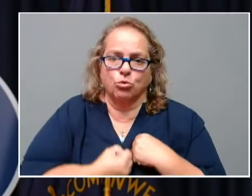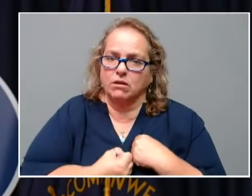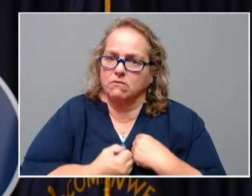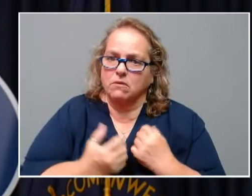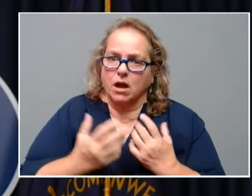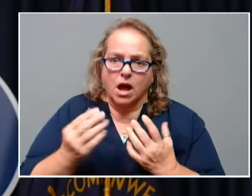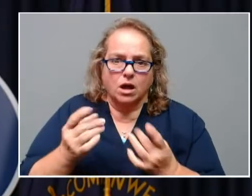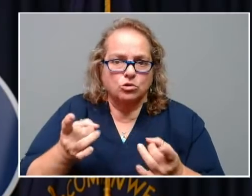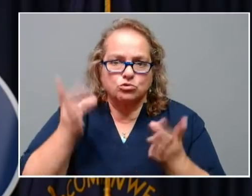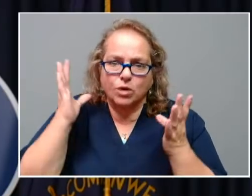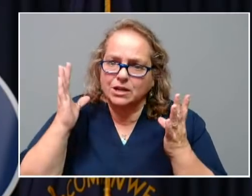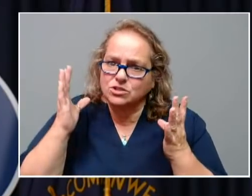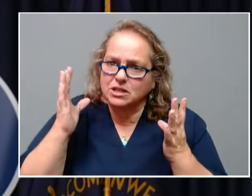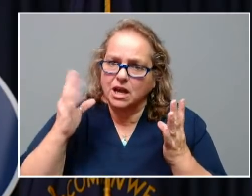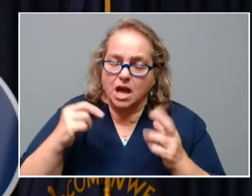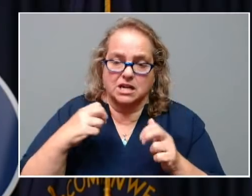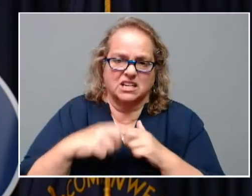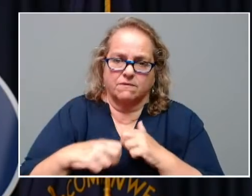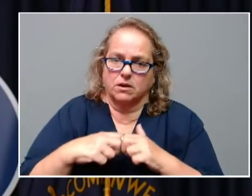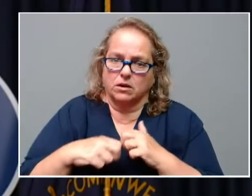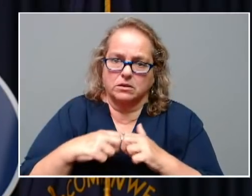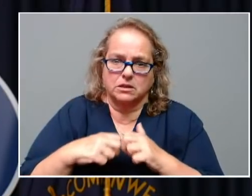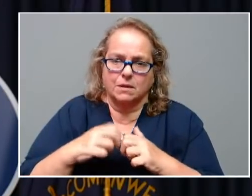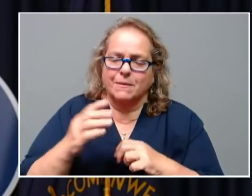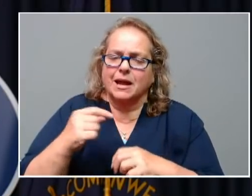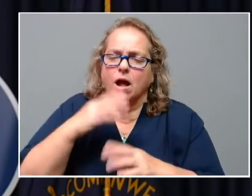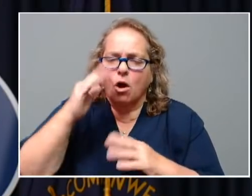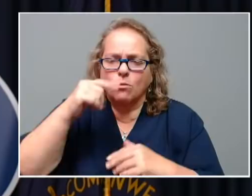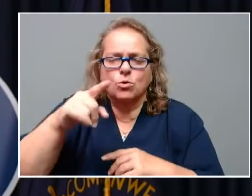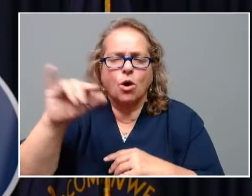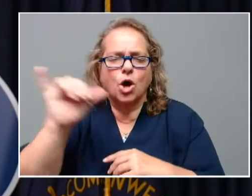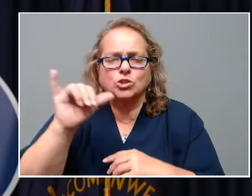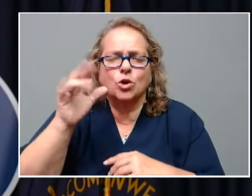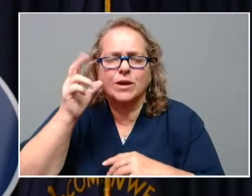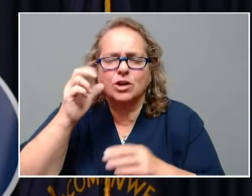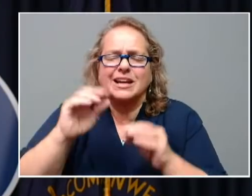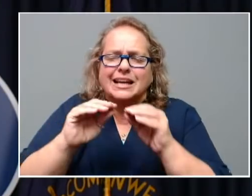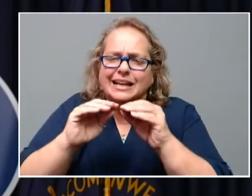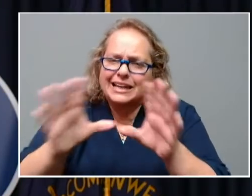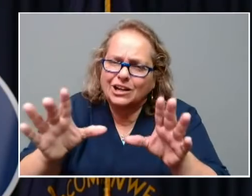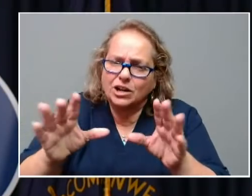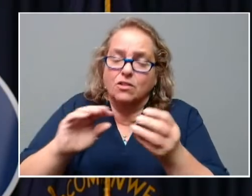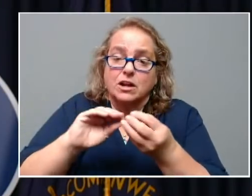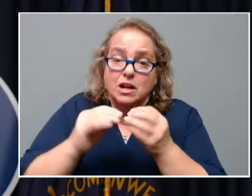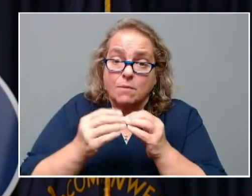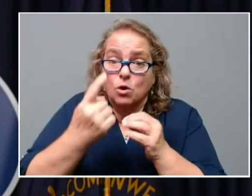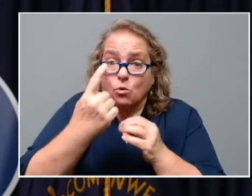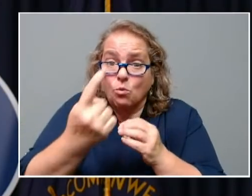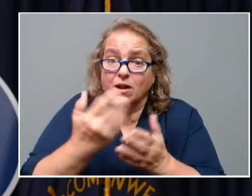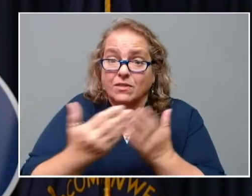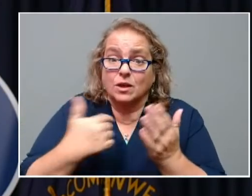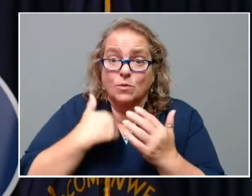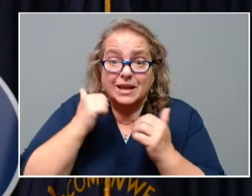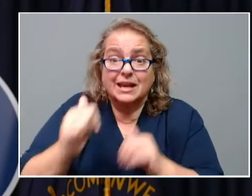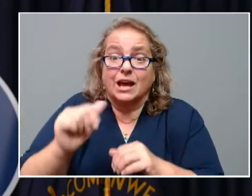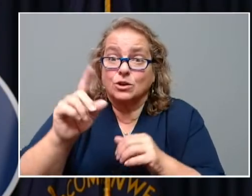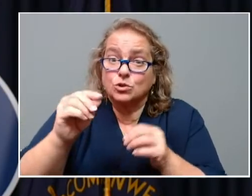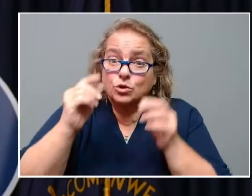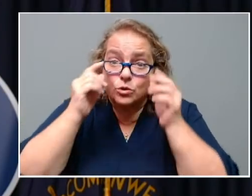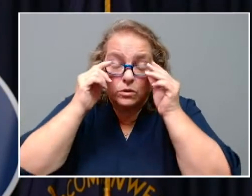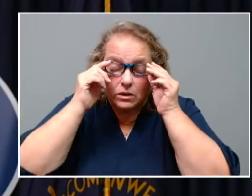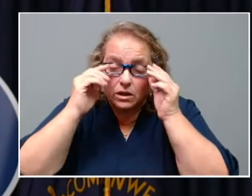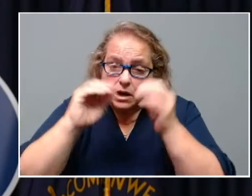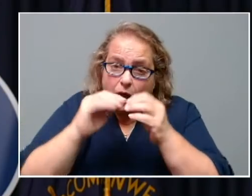one of difficulty. But I hope that you also hear very clearly that the number one thing that we can do to get through this is to